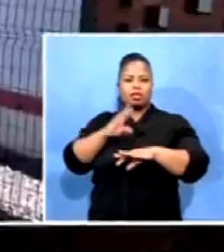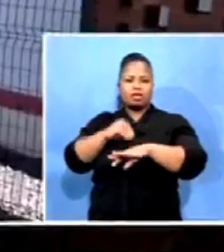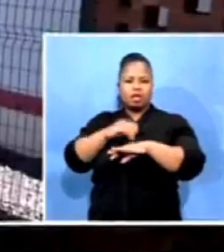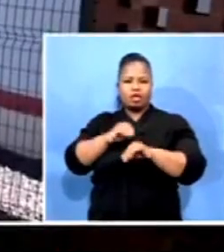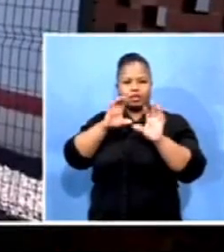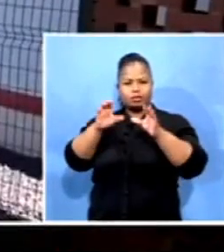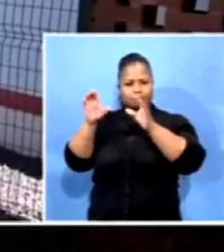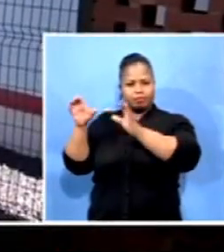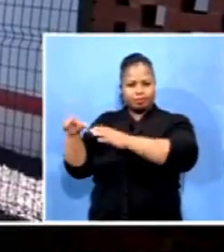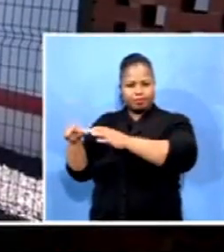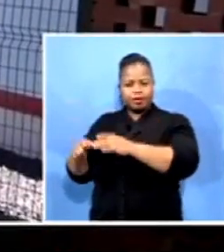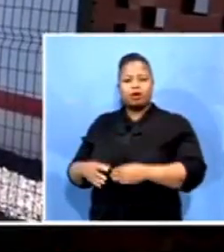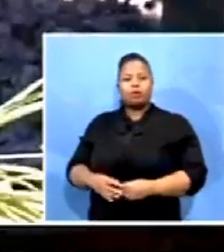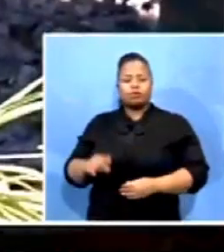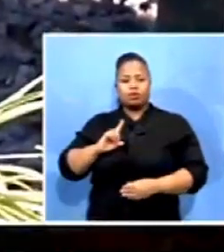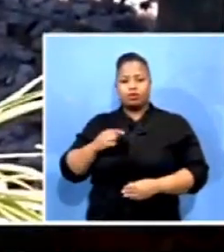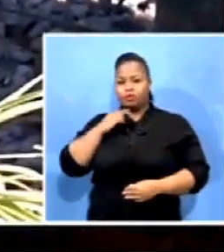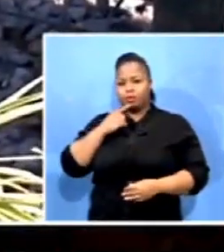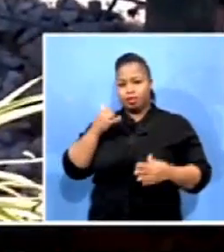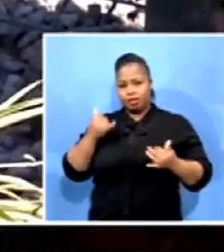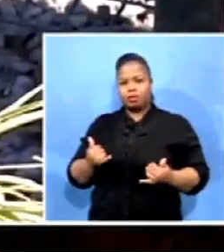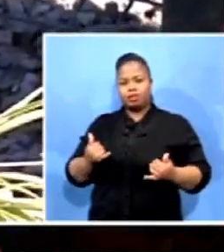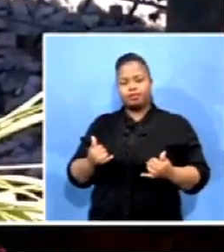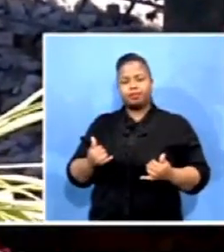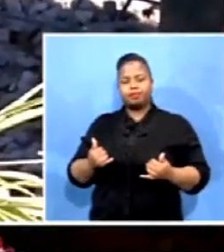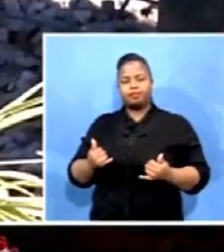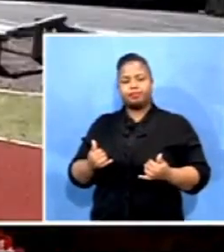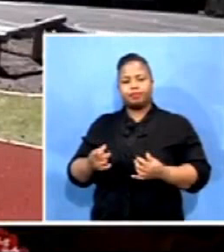that we are working hard to ensure that we take care of those